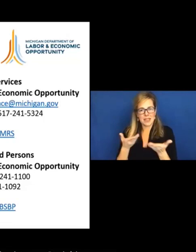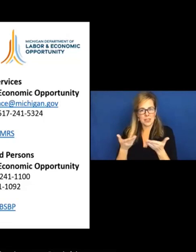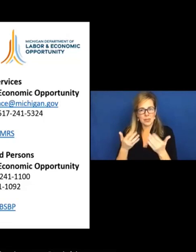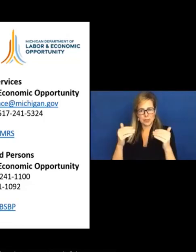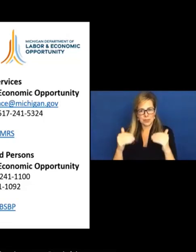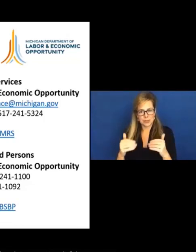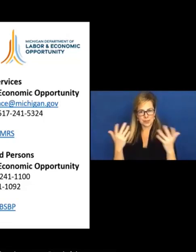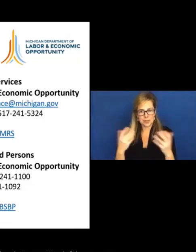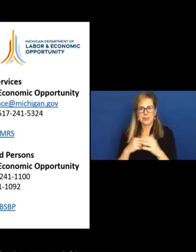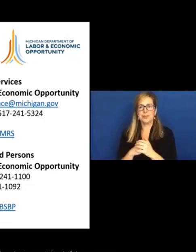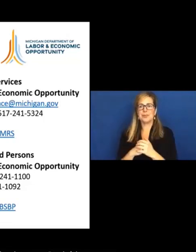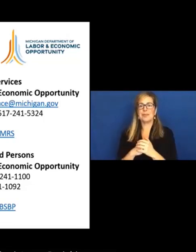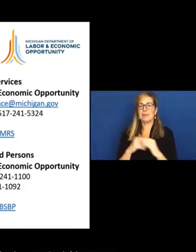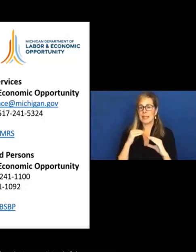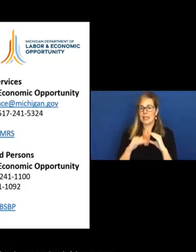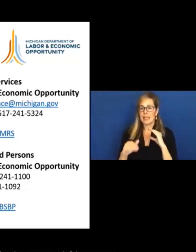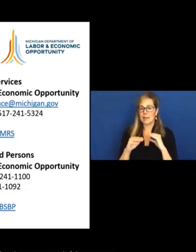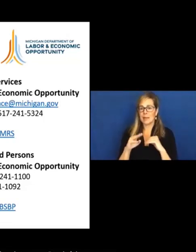following. Email